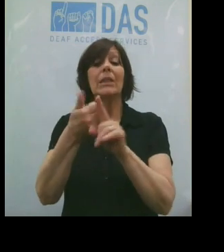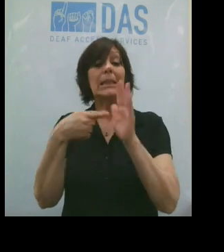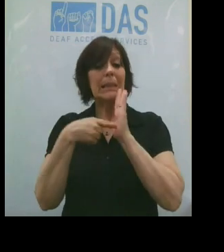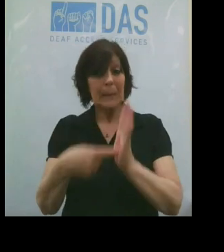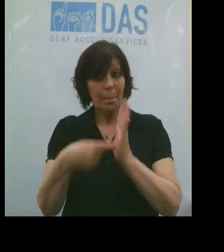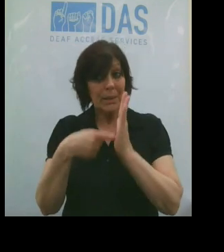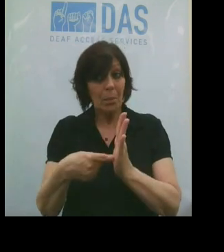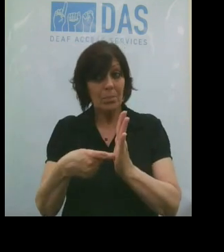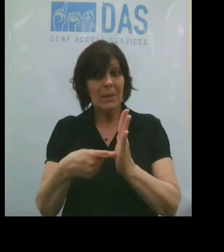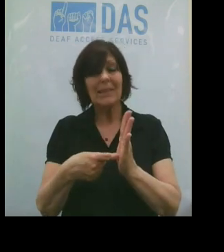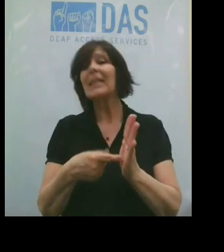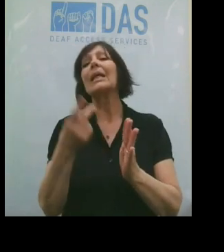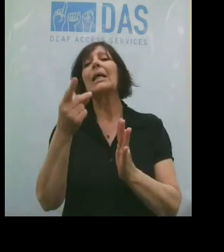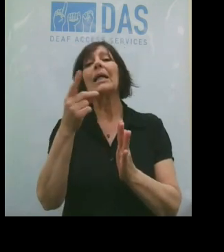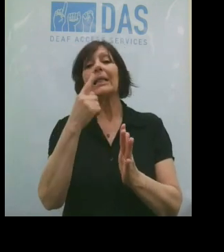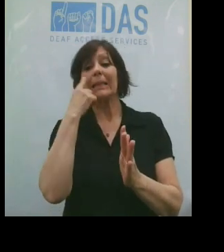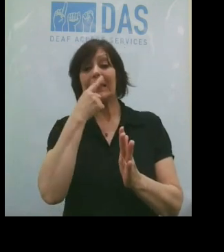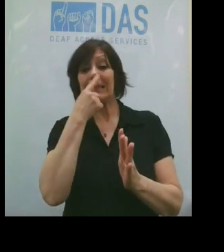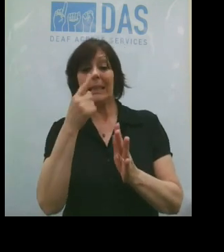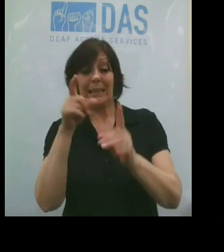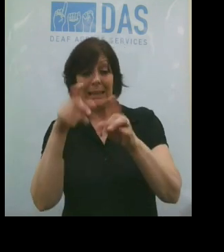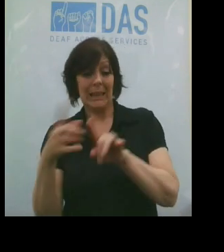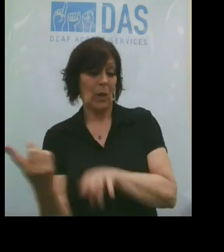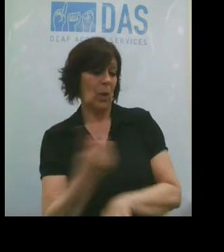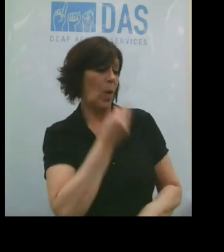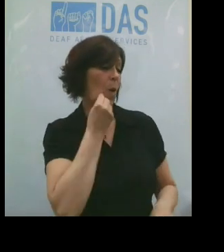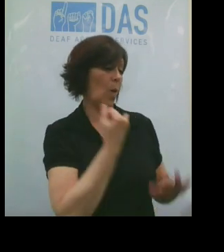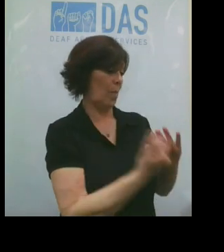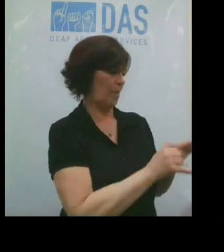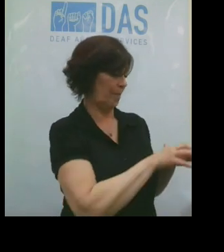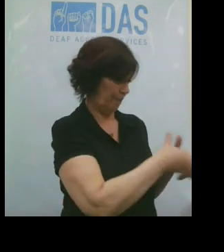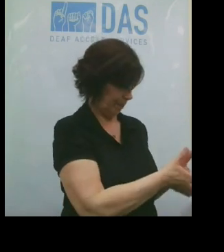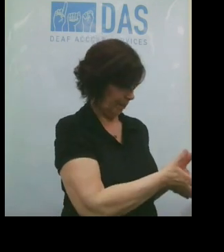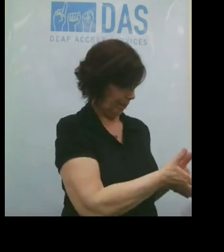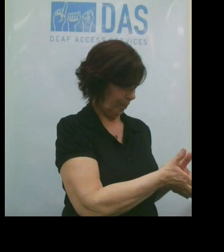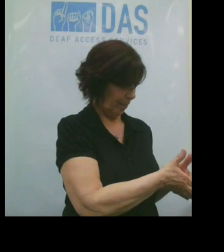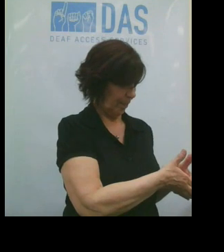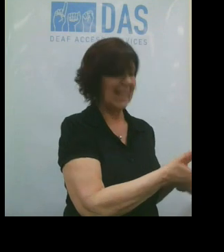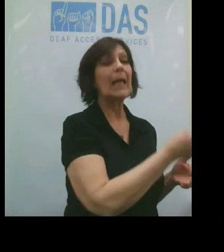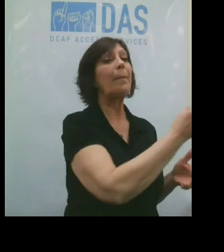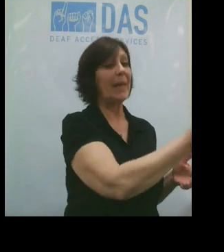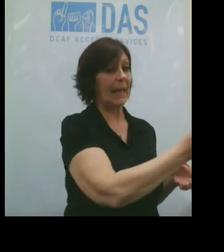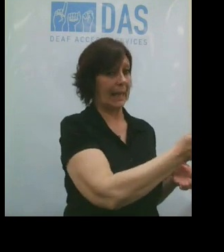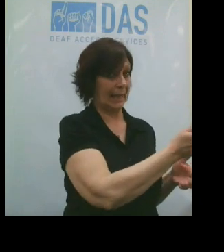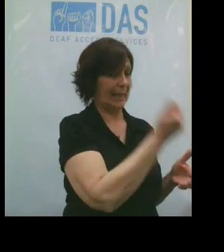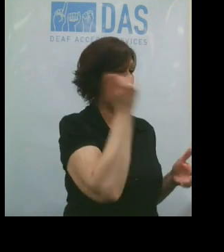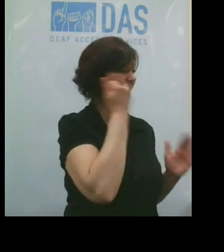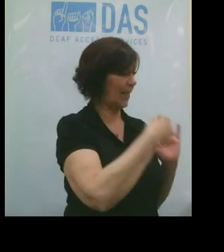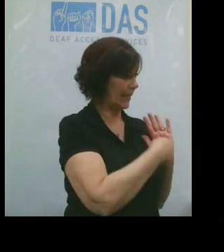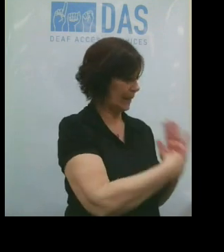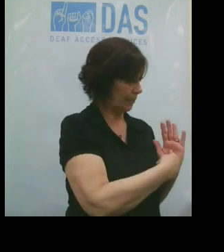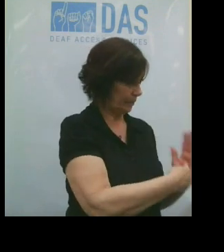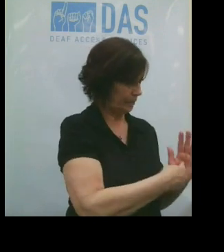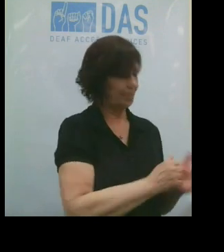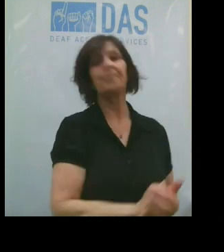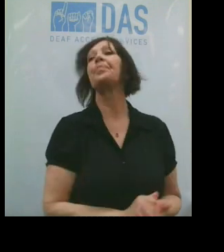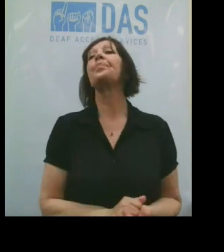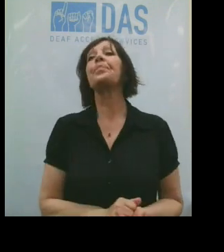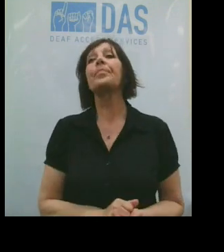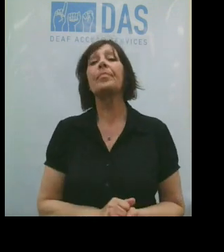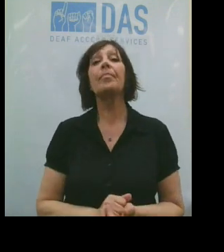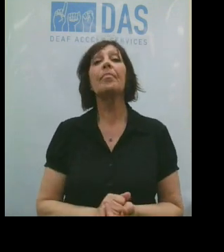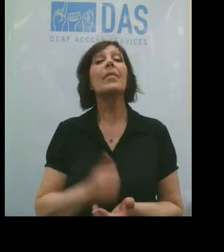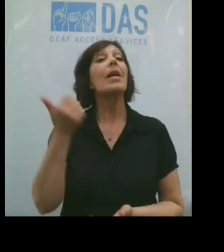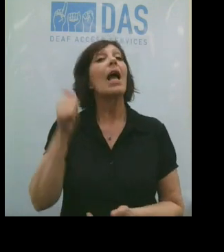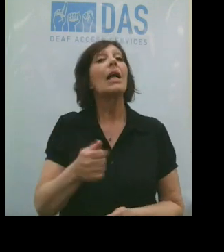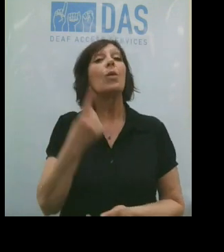until if they get a positive test result. So again, asymptomatic people start isolation if they get a positive test result.